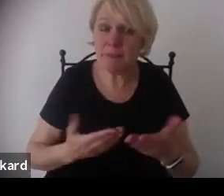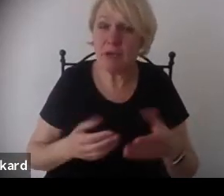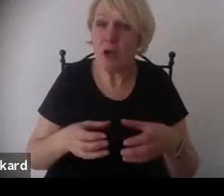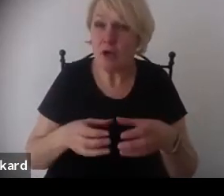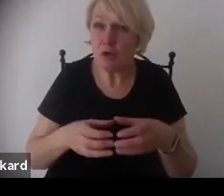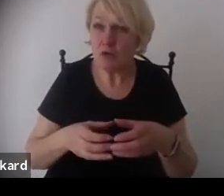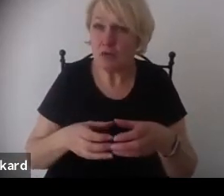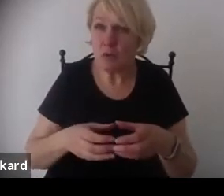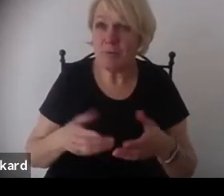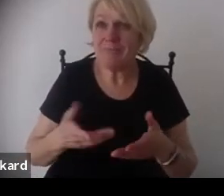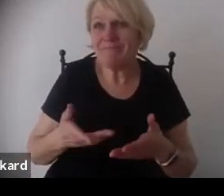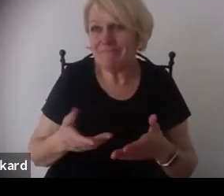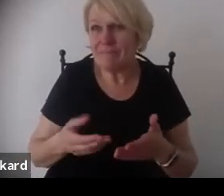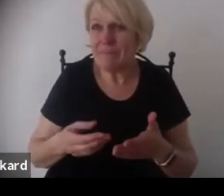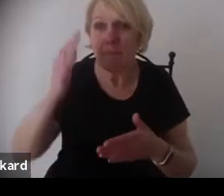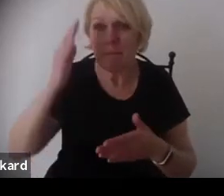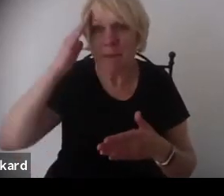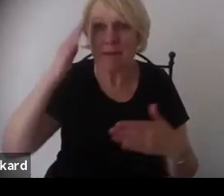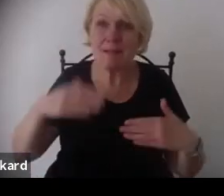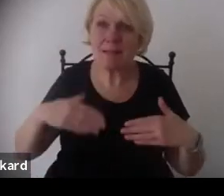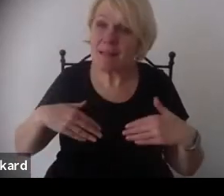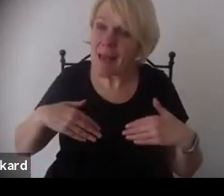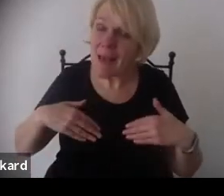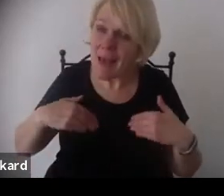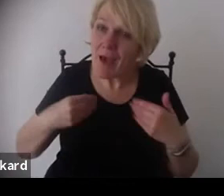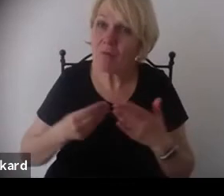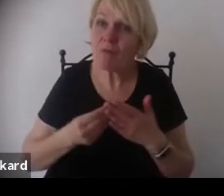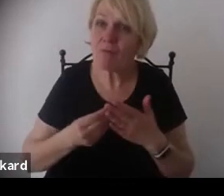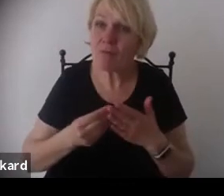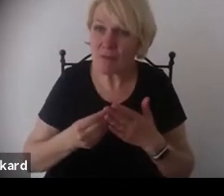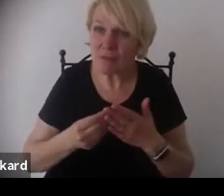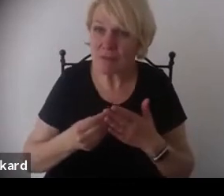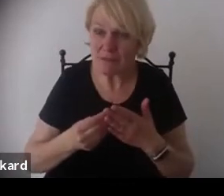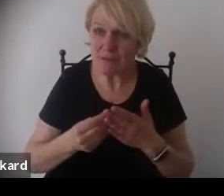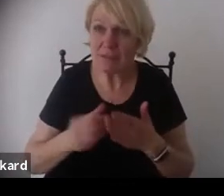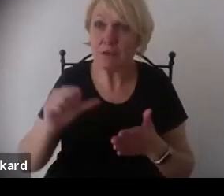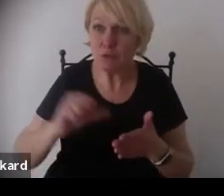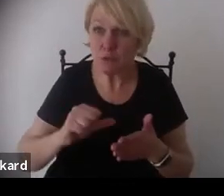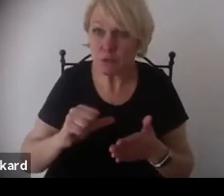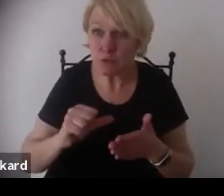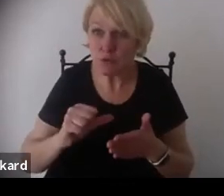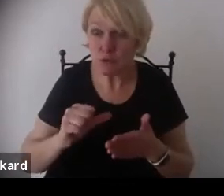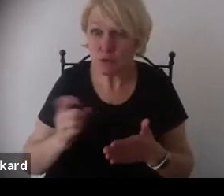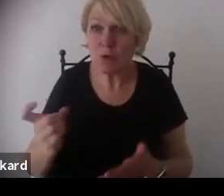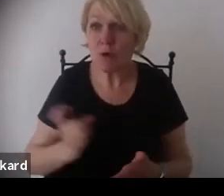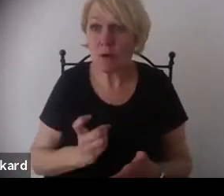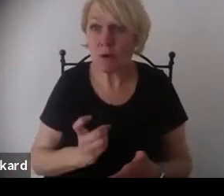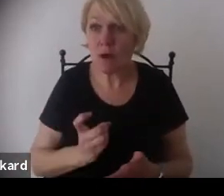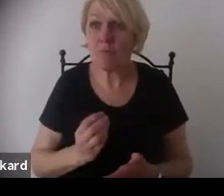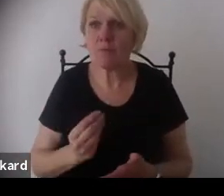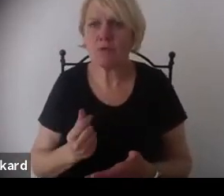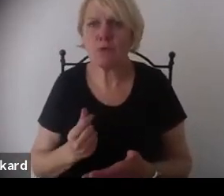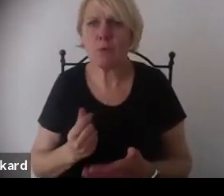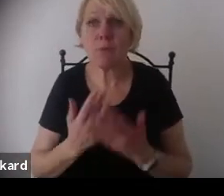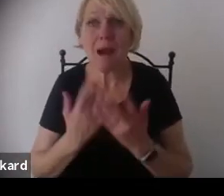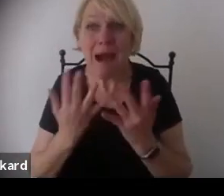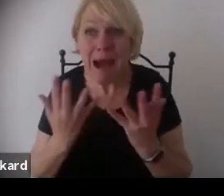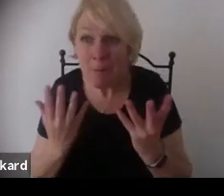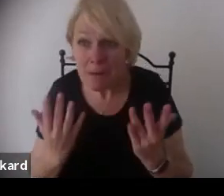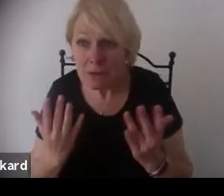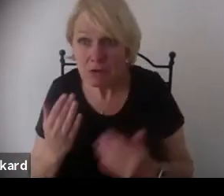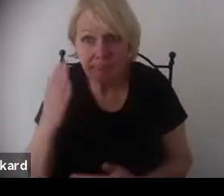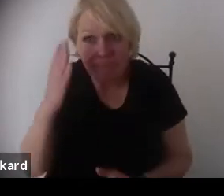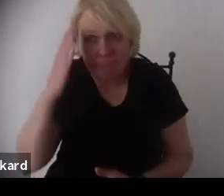additional funding for mental health services locally would be coming, but precisely how much it is and exactly when we'll see it is still